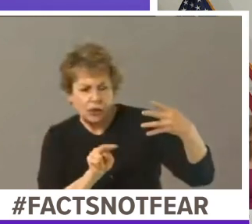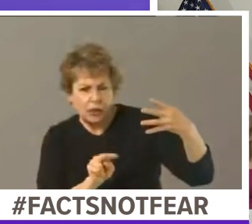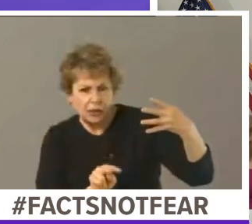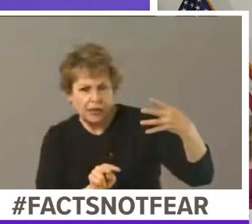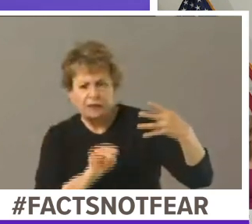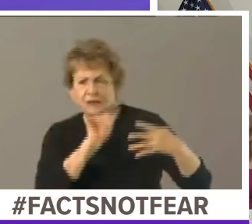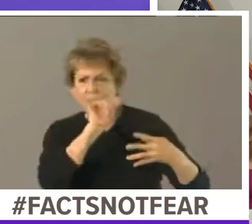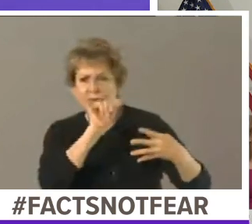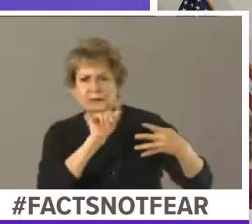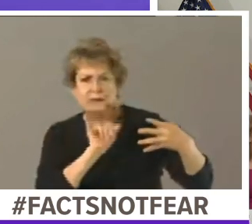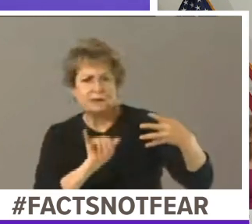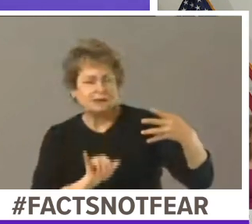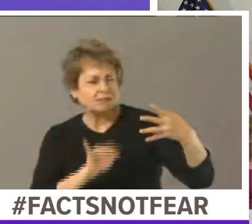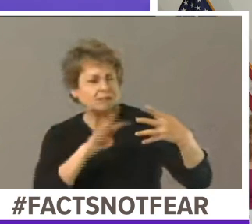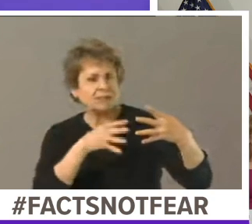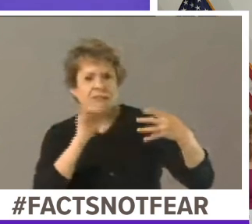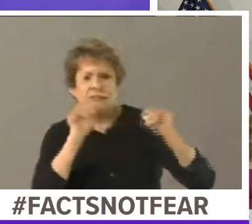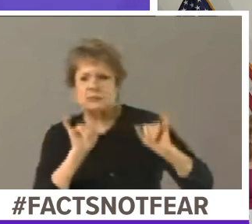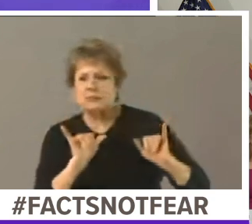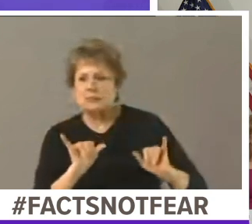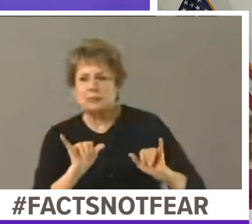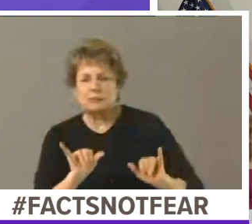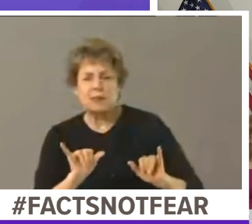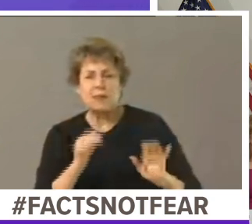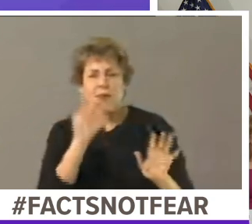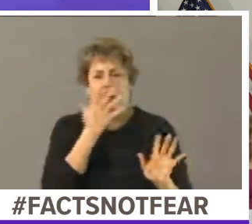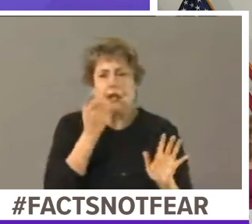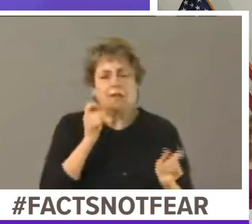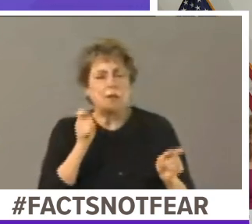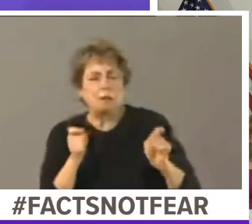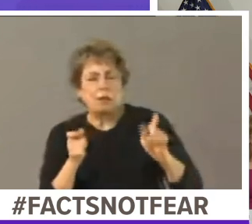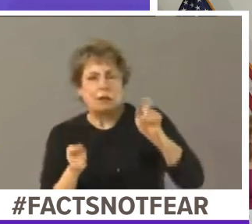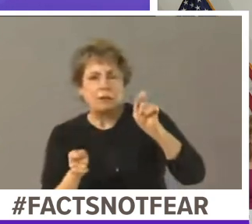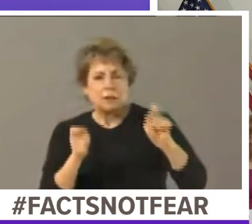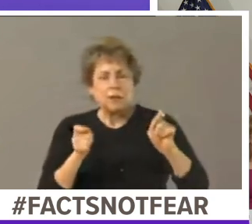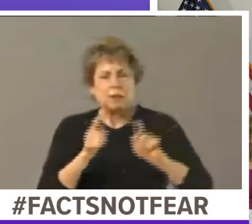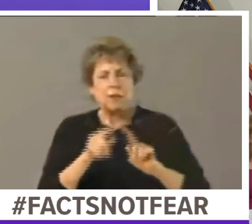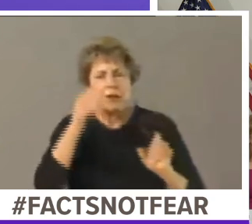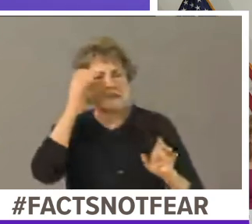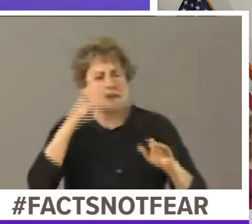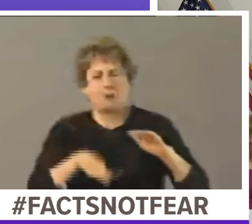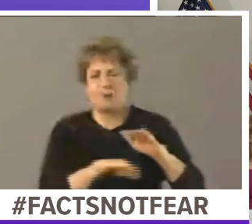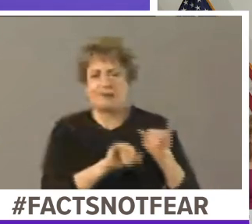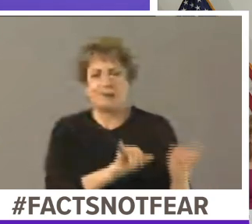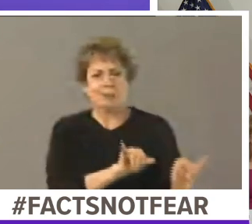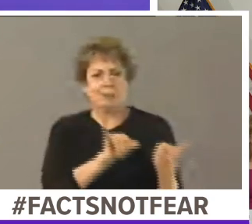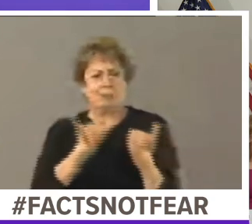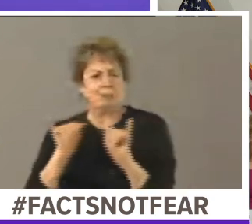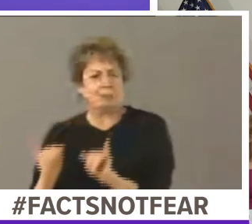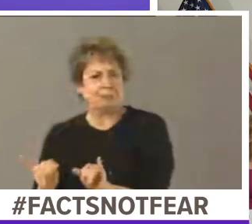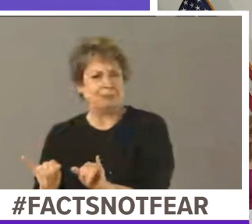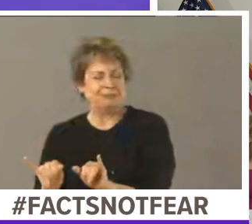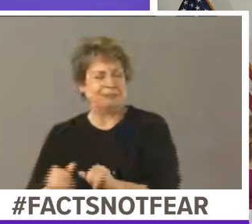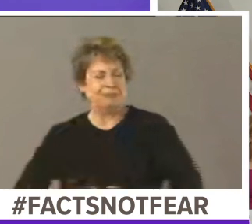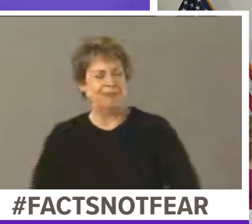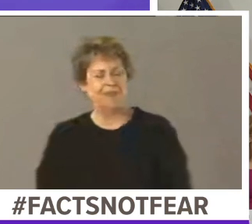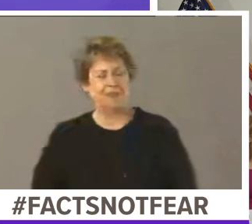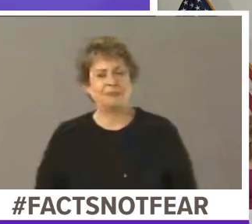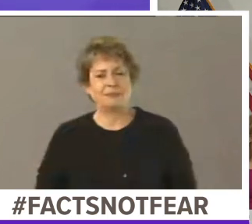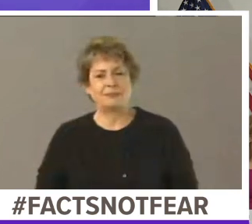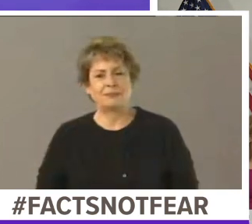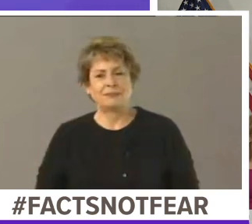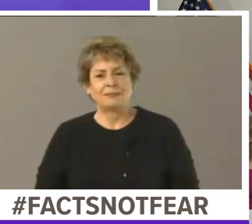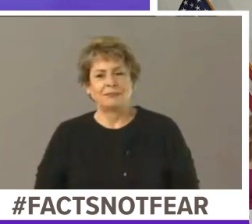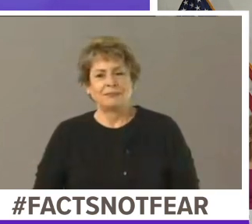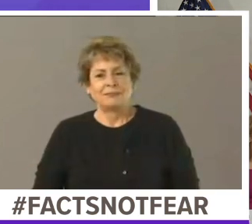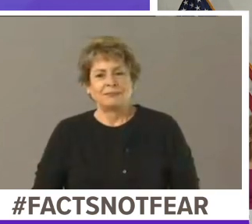likely different graphics. But this is informed by public health. This is not my opinion.